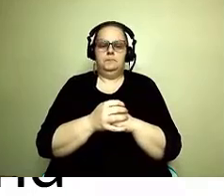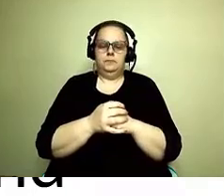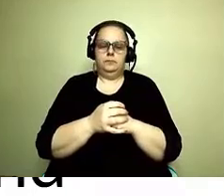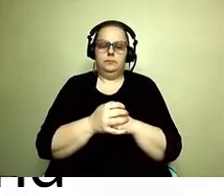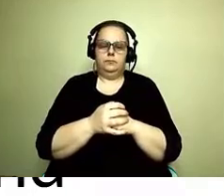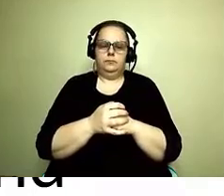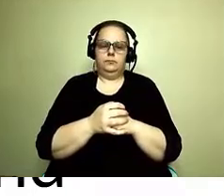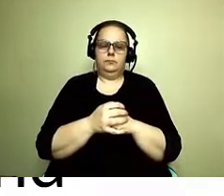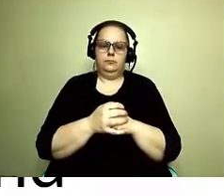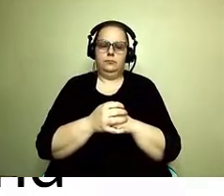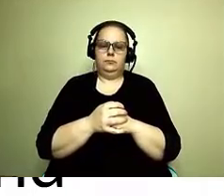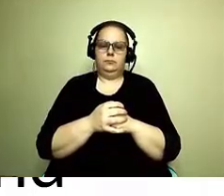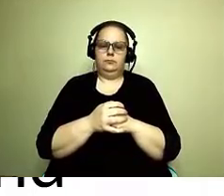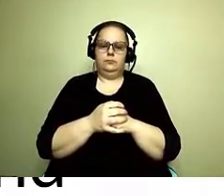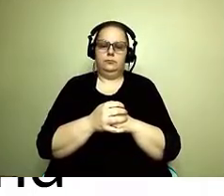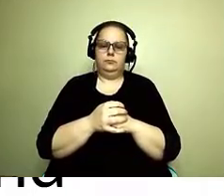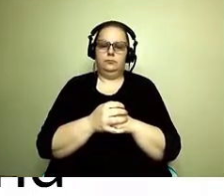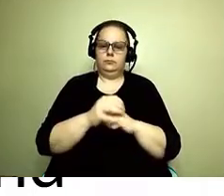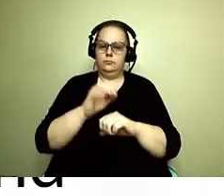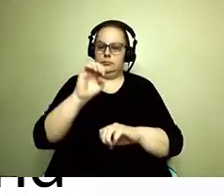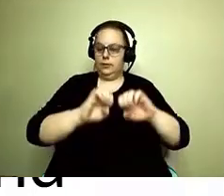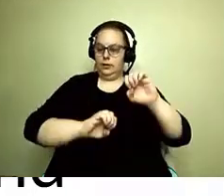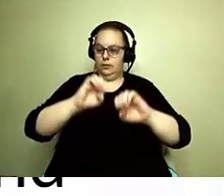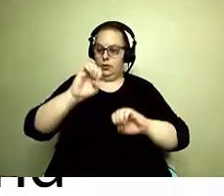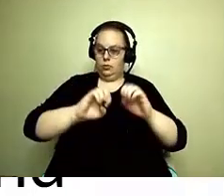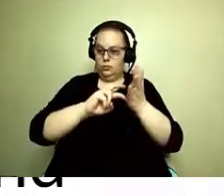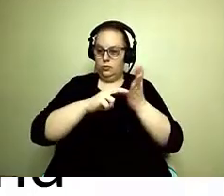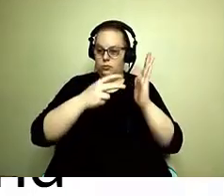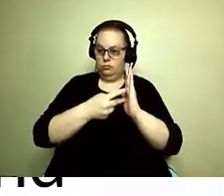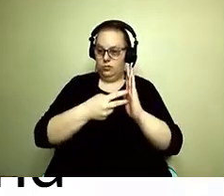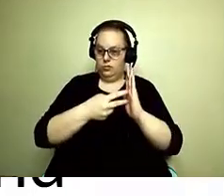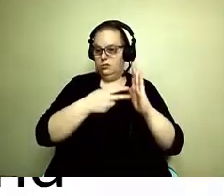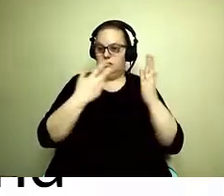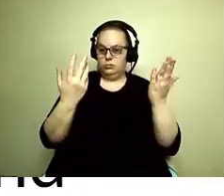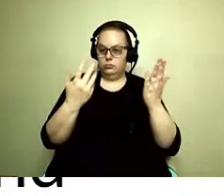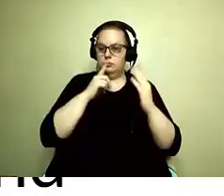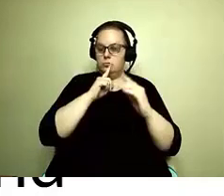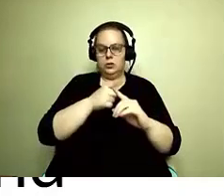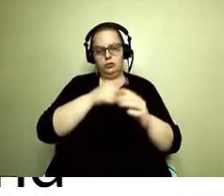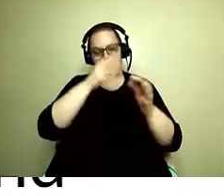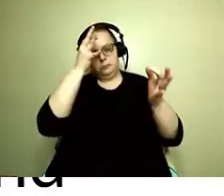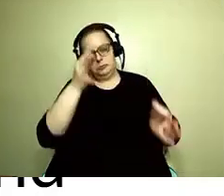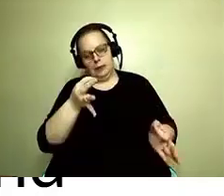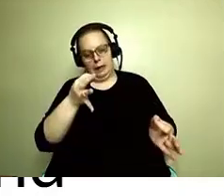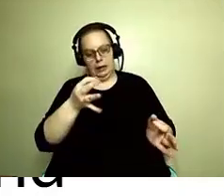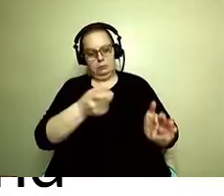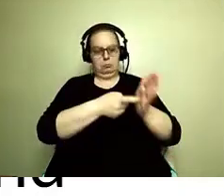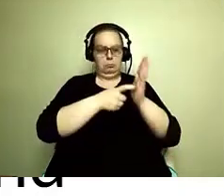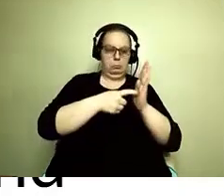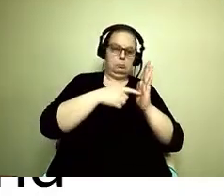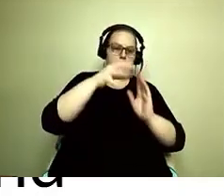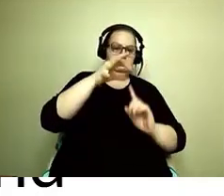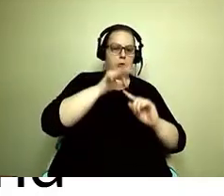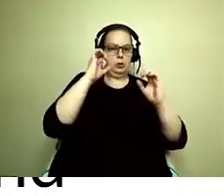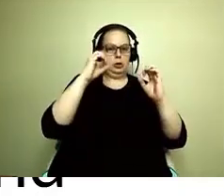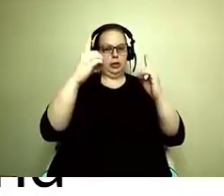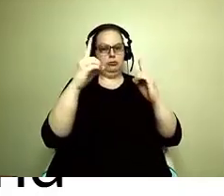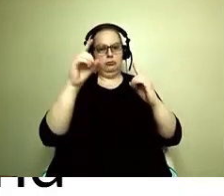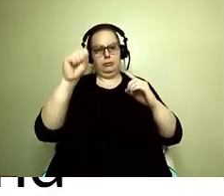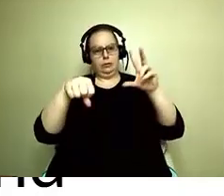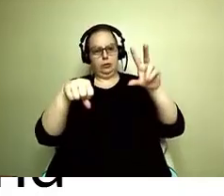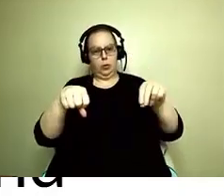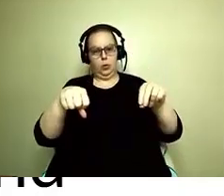an evaluation is not merely to determine if a child requires special education services, right? If they